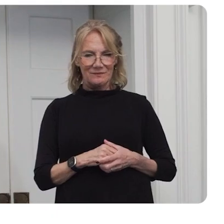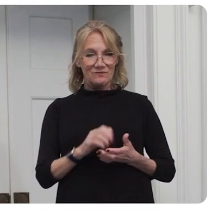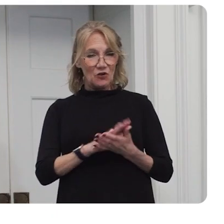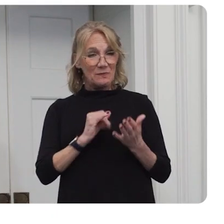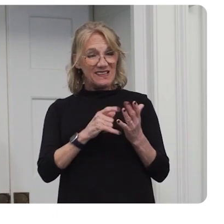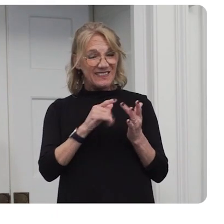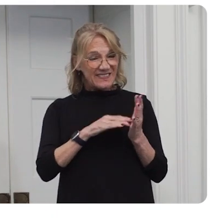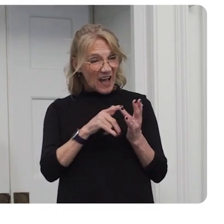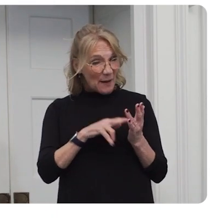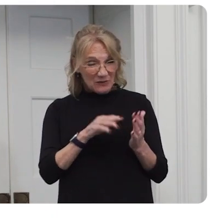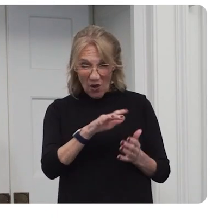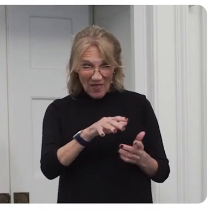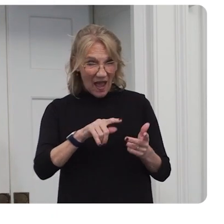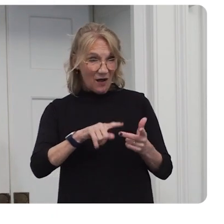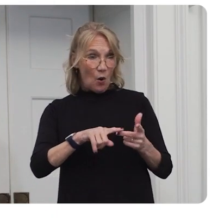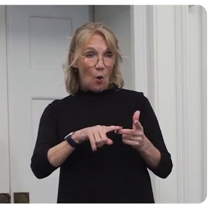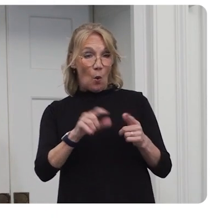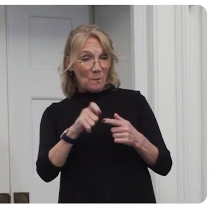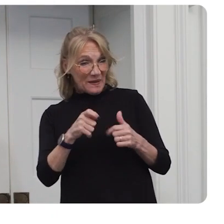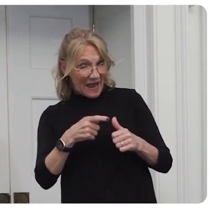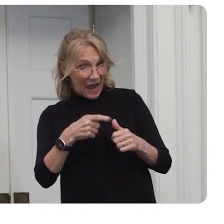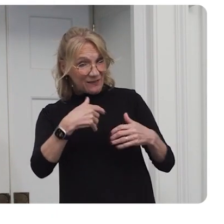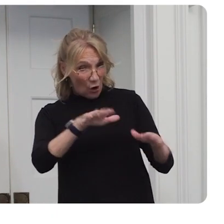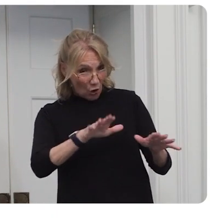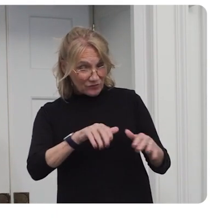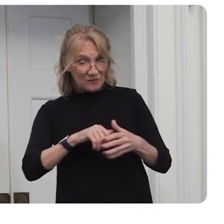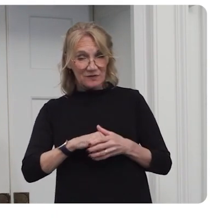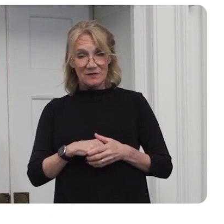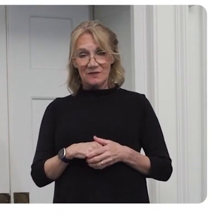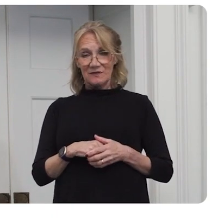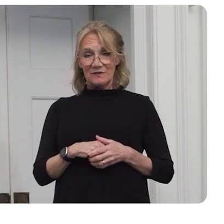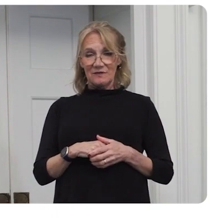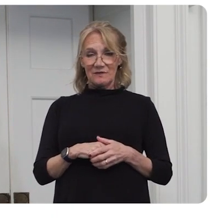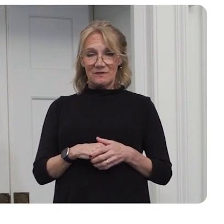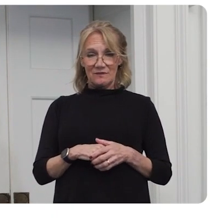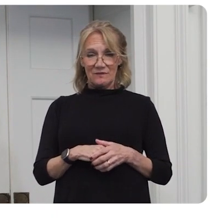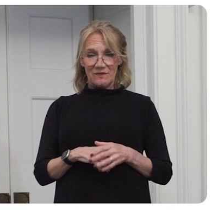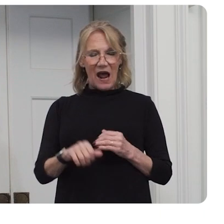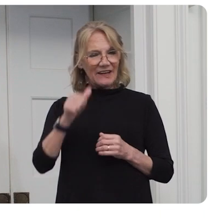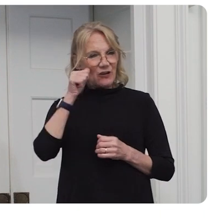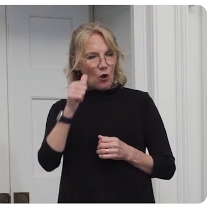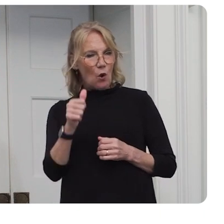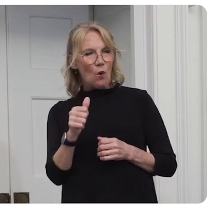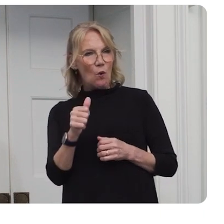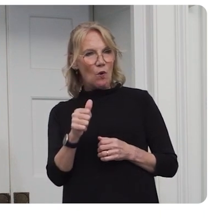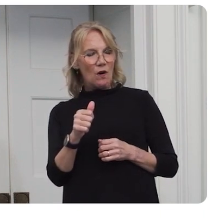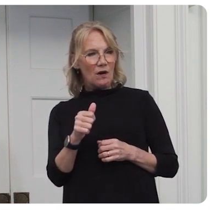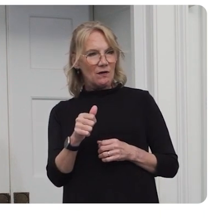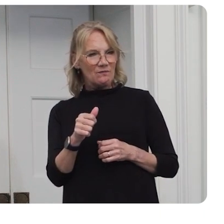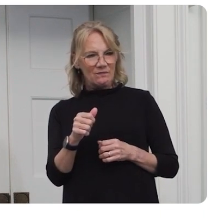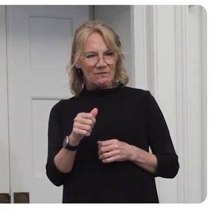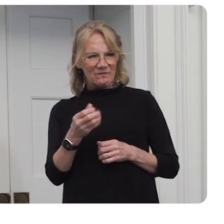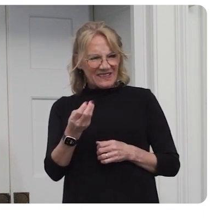don't have Simon and you don't have Beth or one of the other PAs. No, I don't. And I know that's something